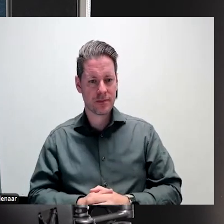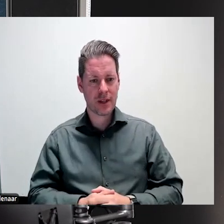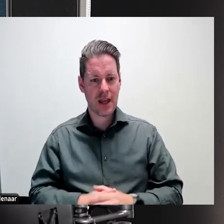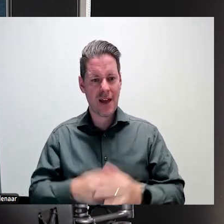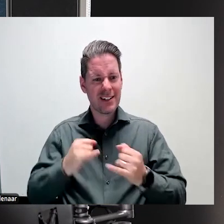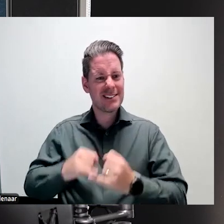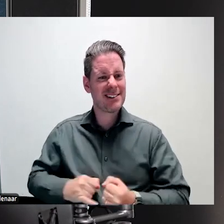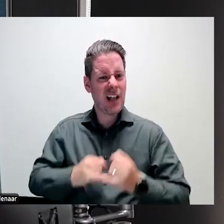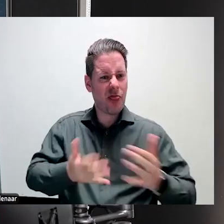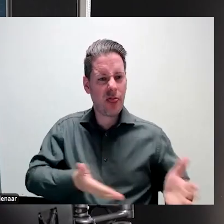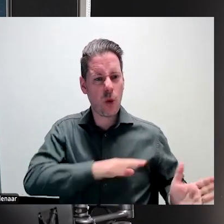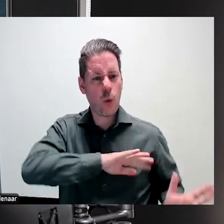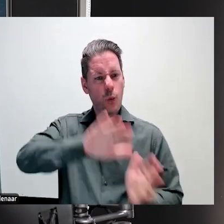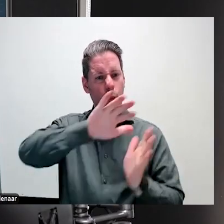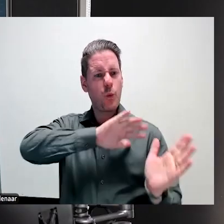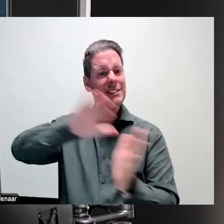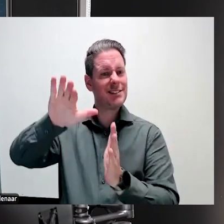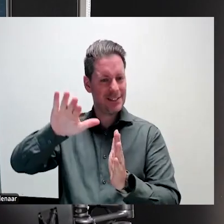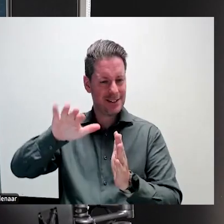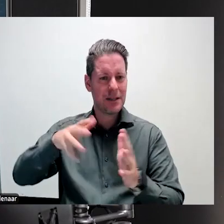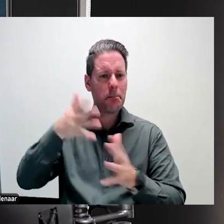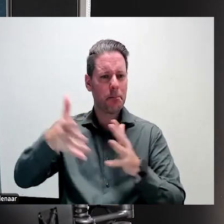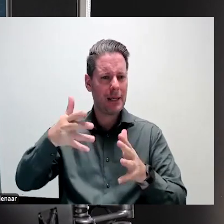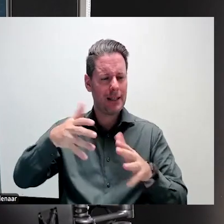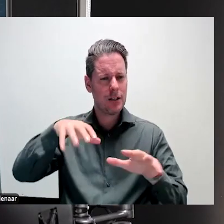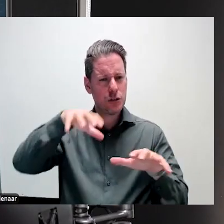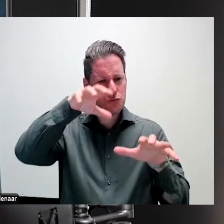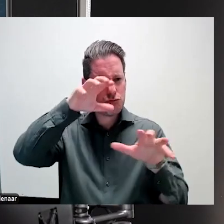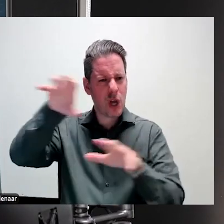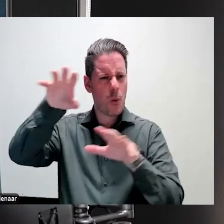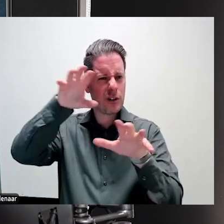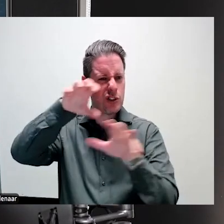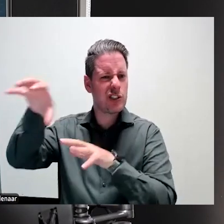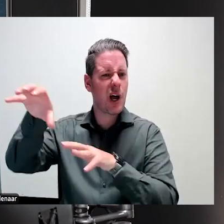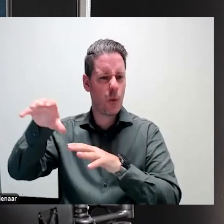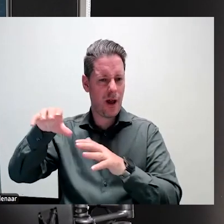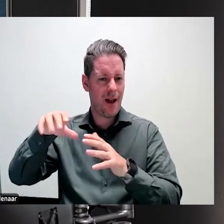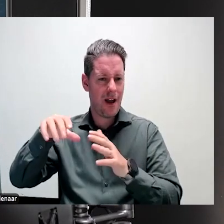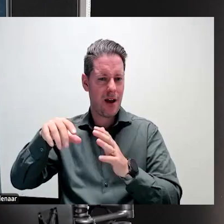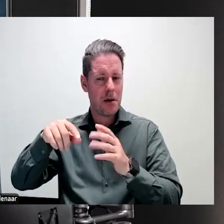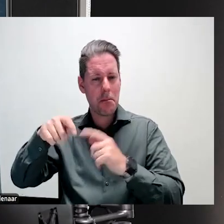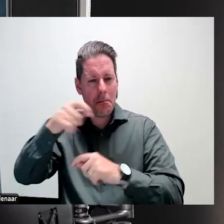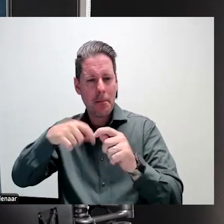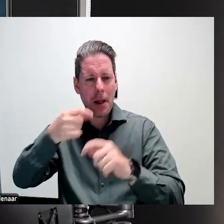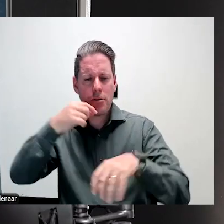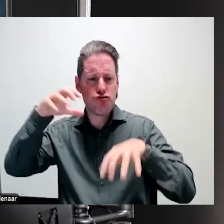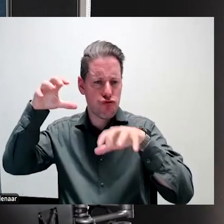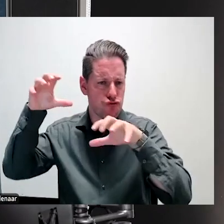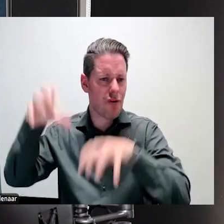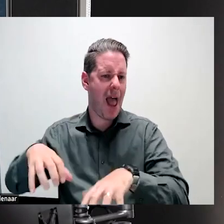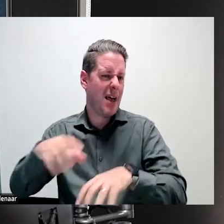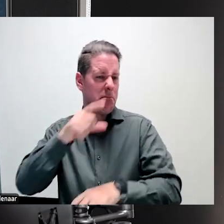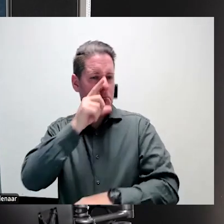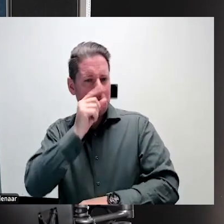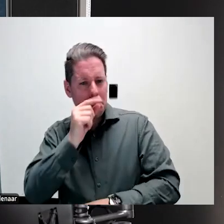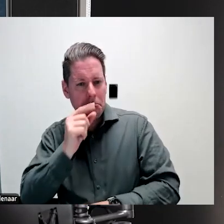pushing up the coast. It's helping to enhance that shower activity and build it to being a little bit heavier around